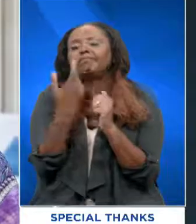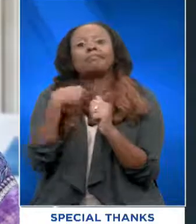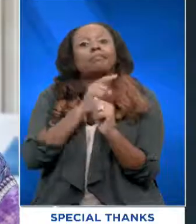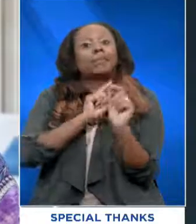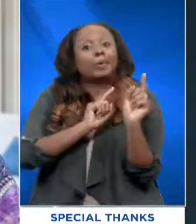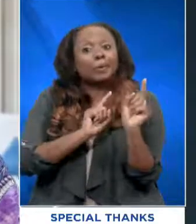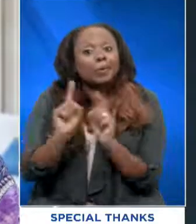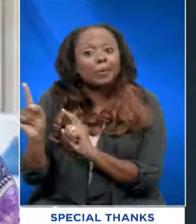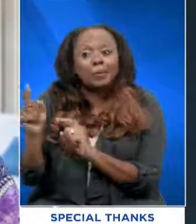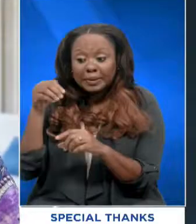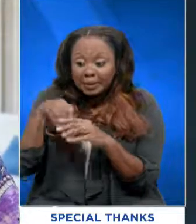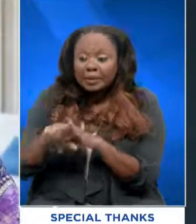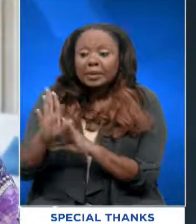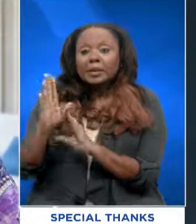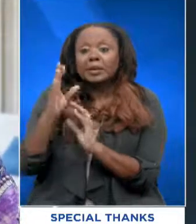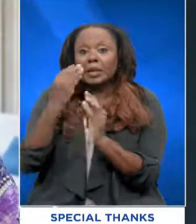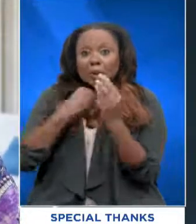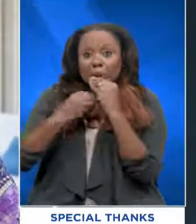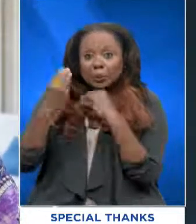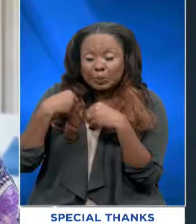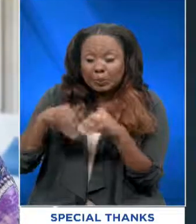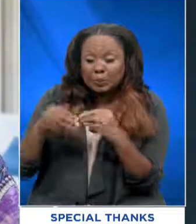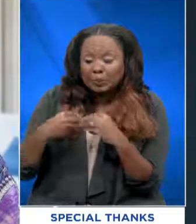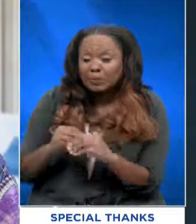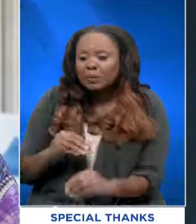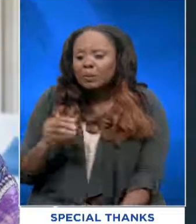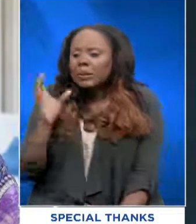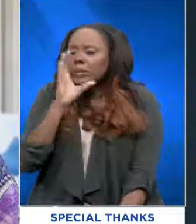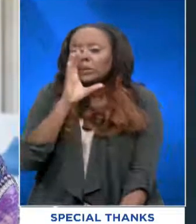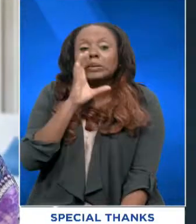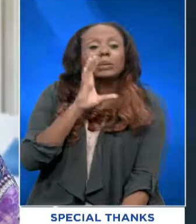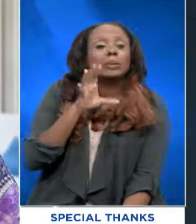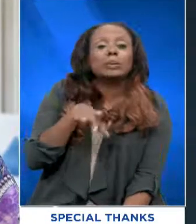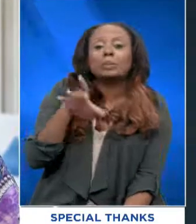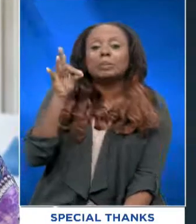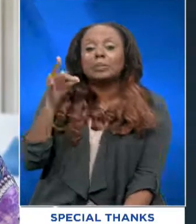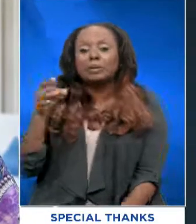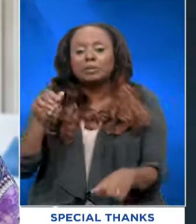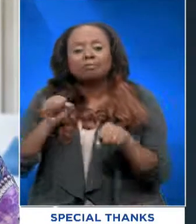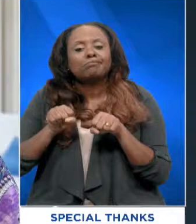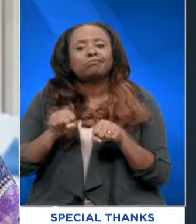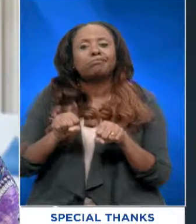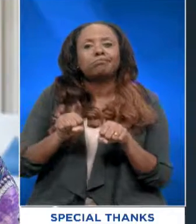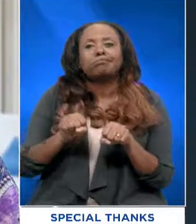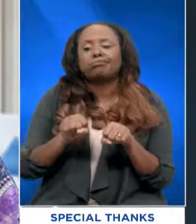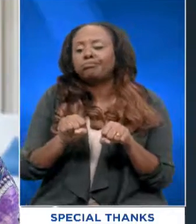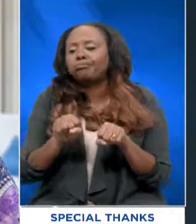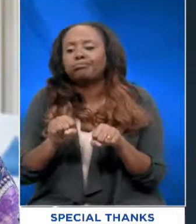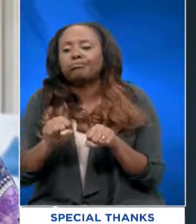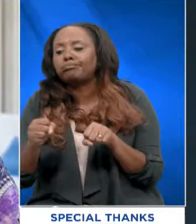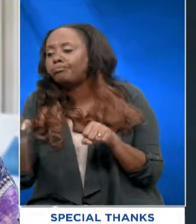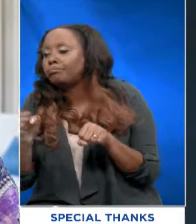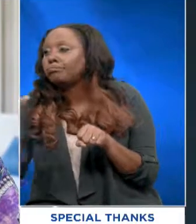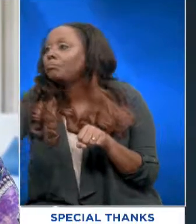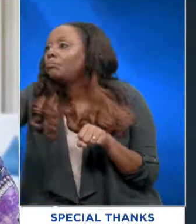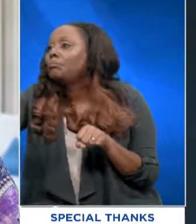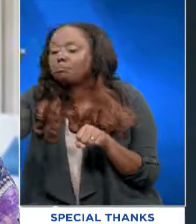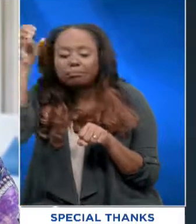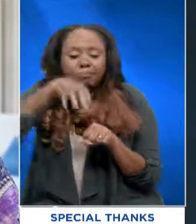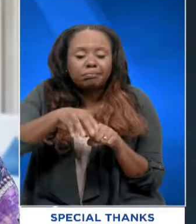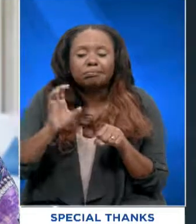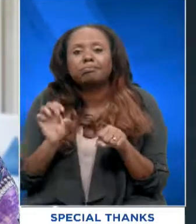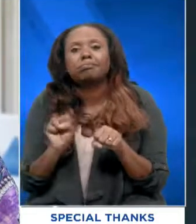or the grocery store, we pick up items and we just put them in the bag and take them home.